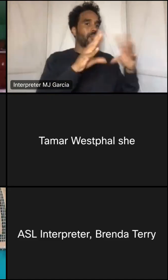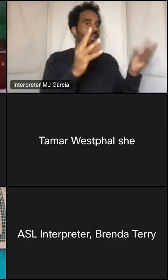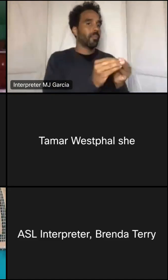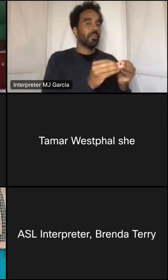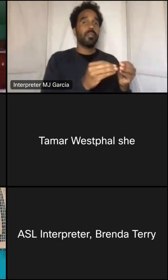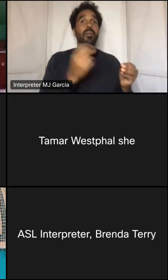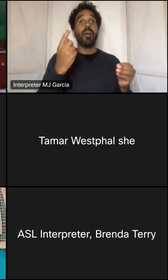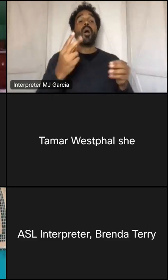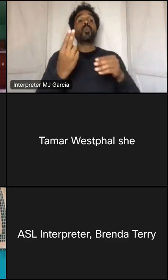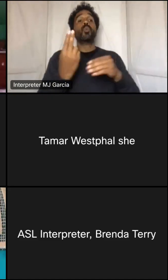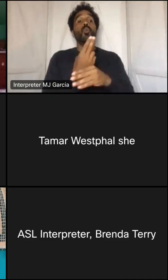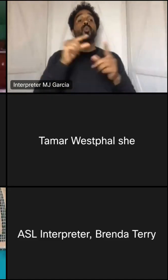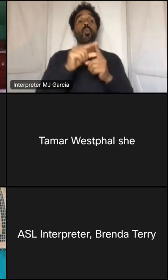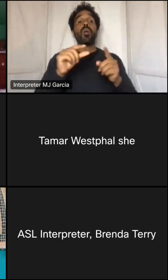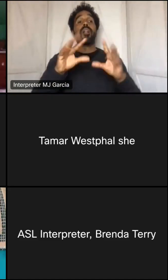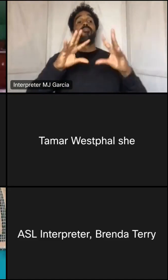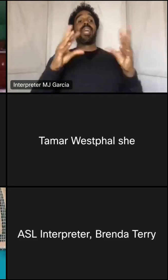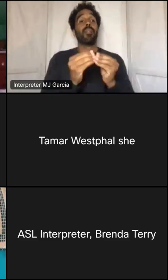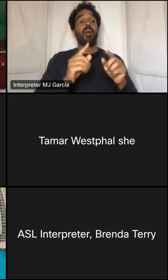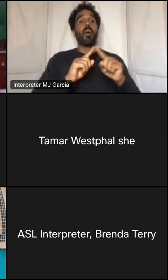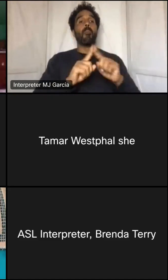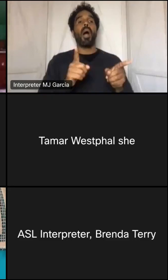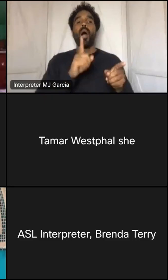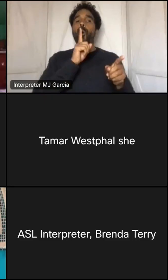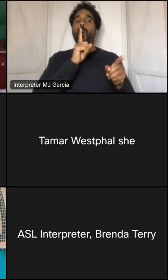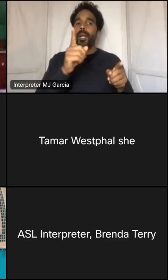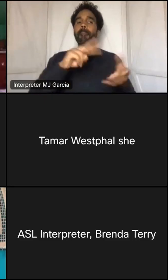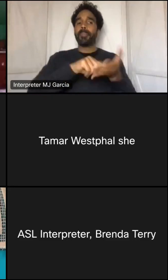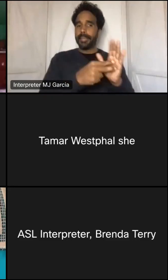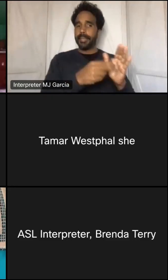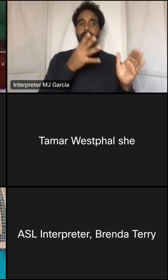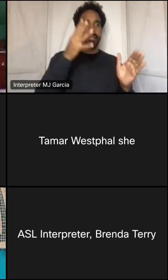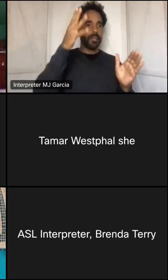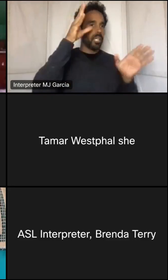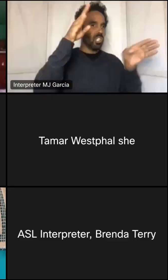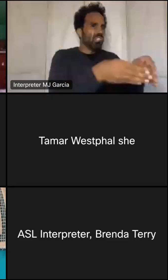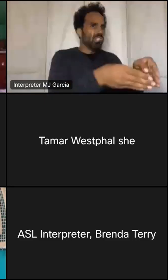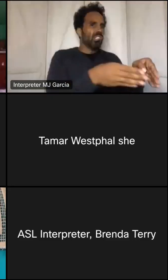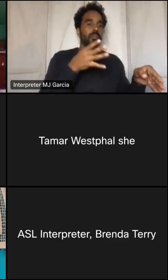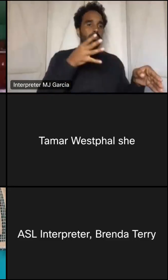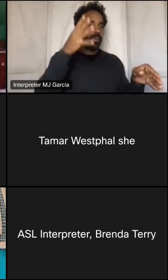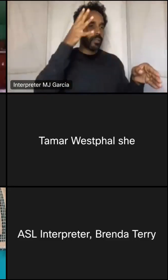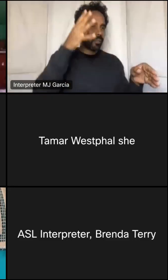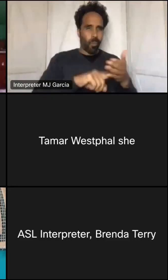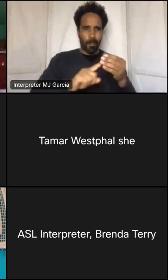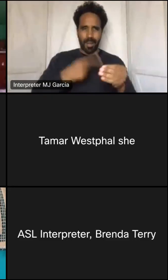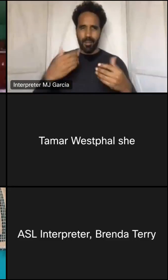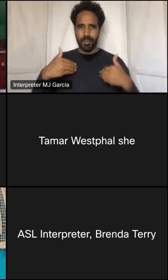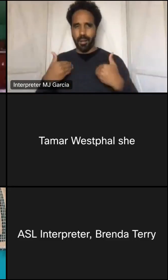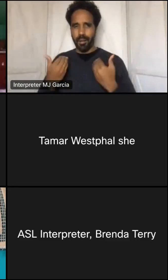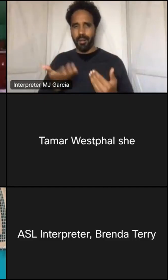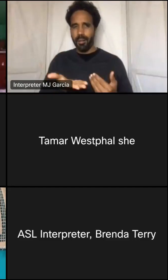it's like, but what about the young person? Right? So sometimes, yeah, we go into spaces and it's about young people, but I find my role